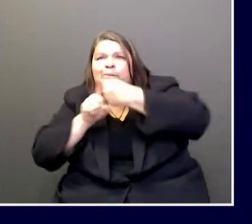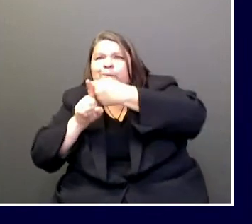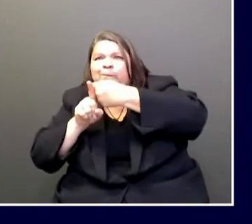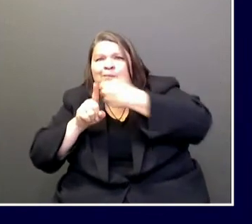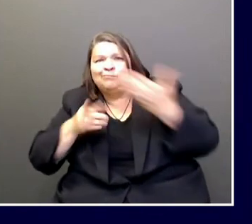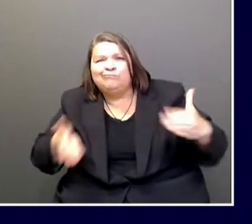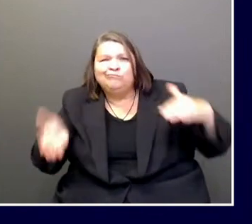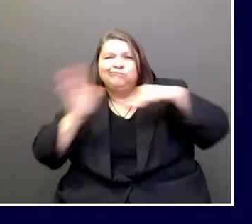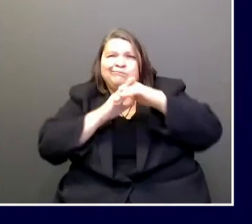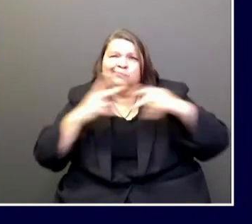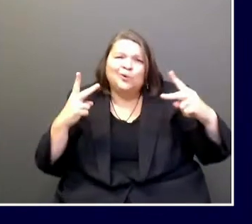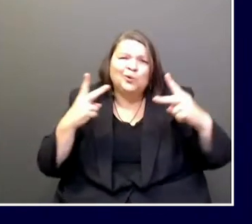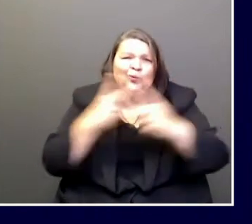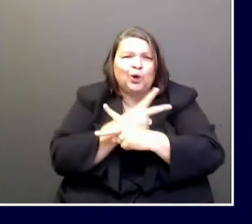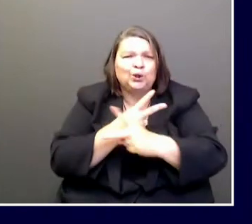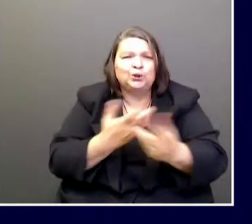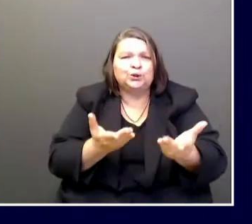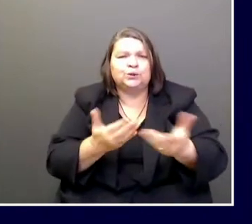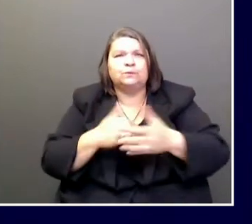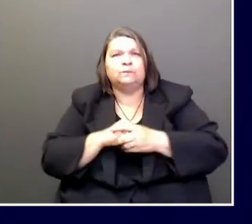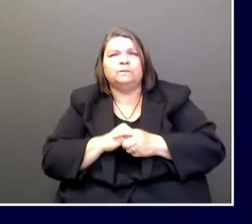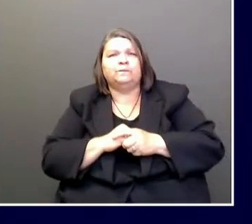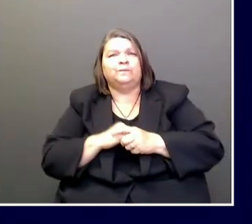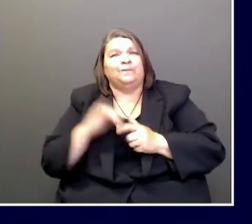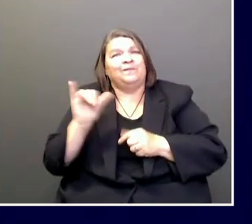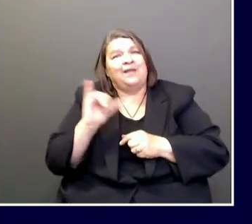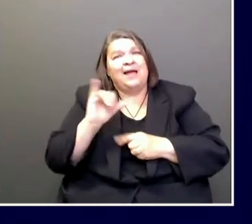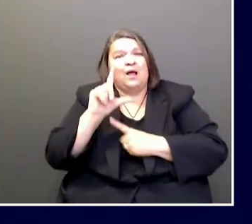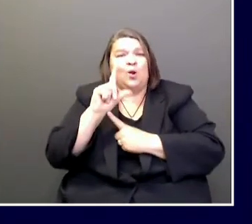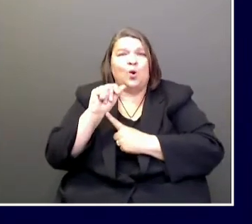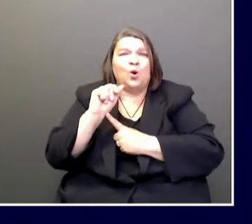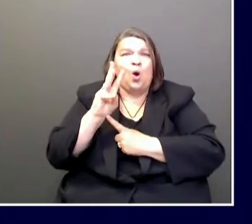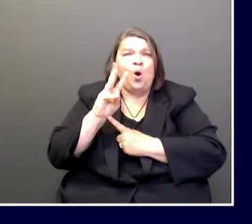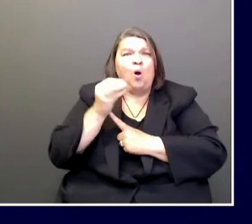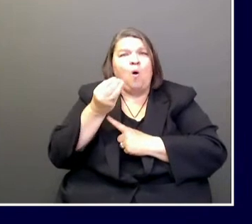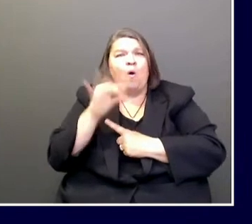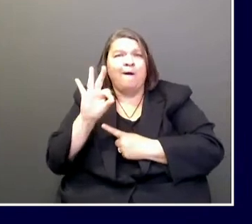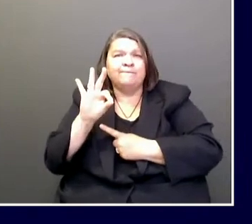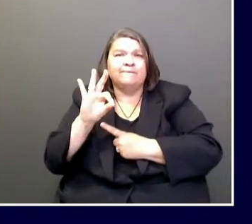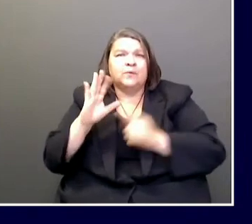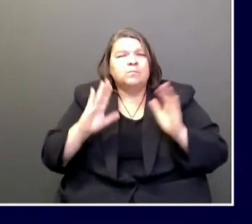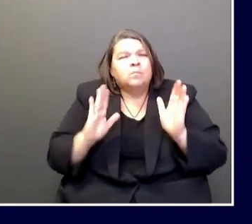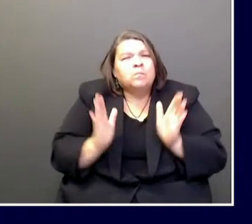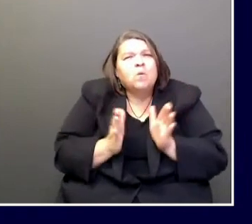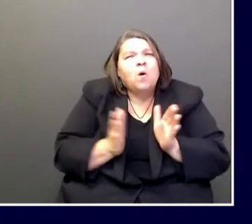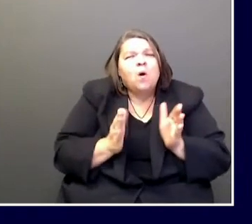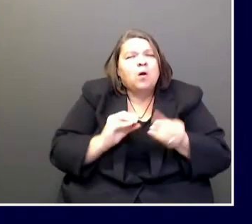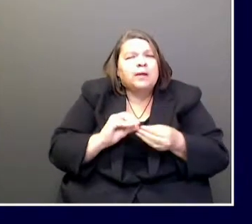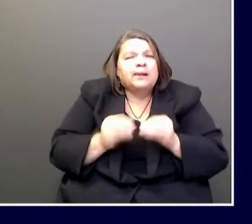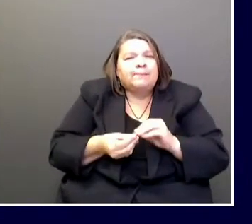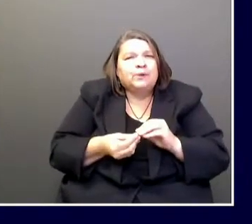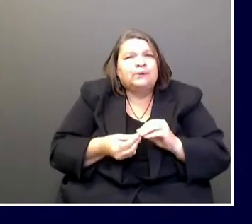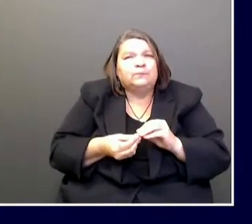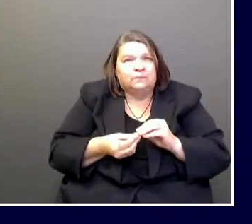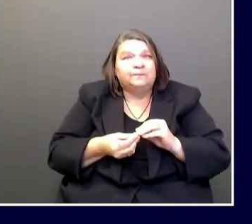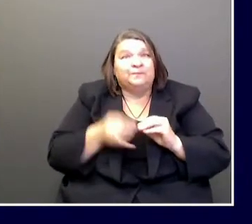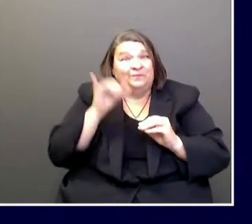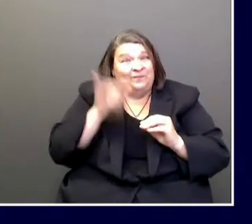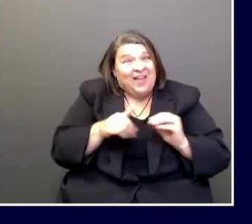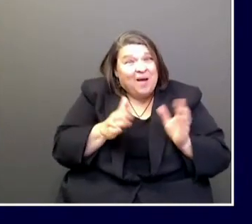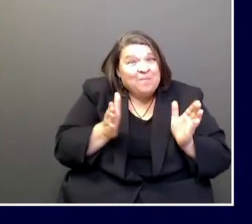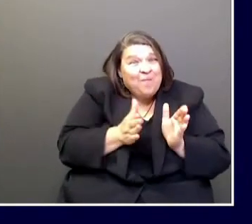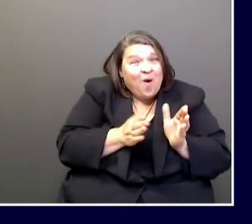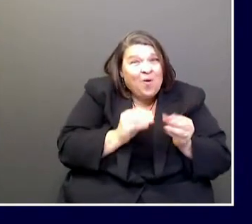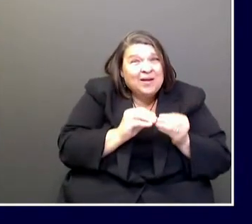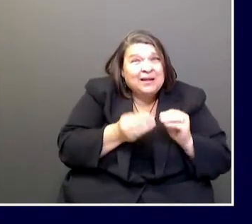because we also want to make sure that these color designations, which come from the federal CDC, not Maine CDC, we